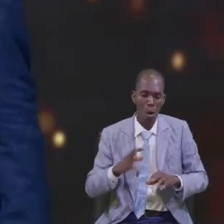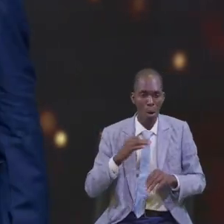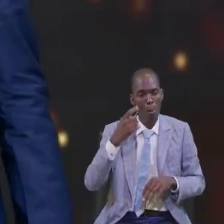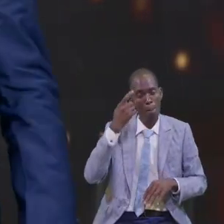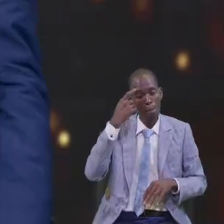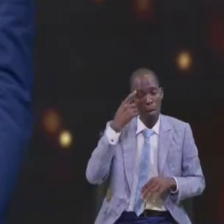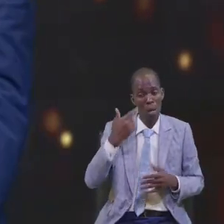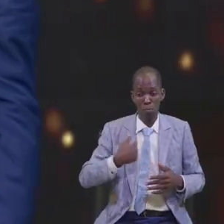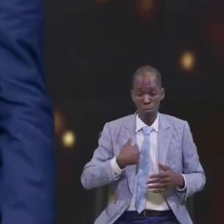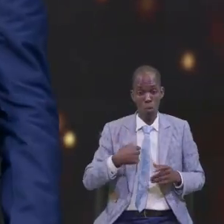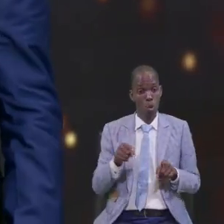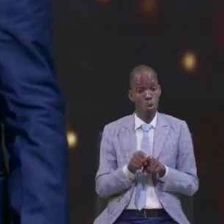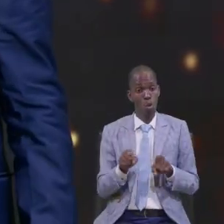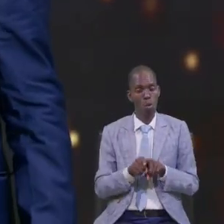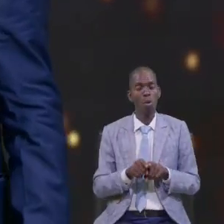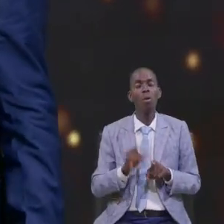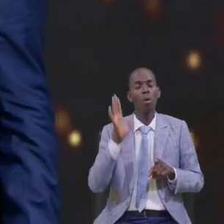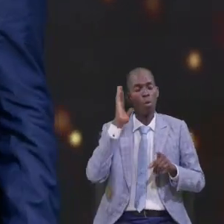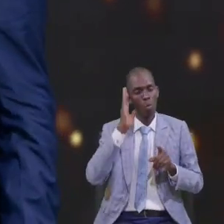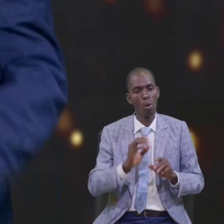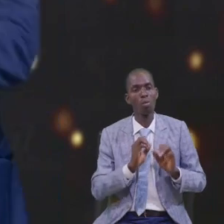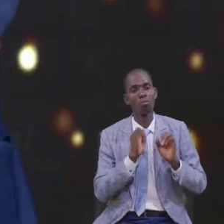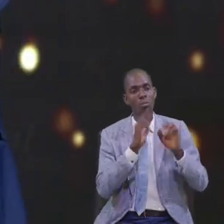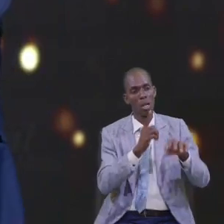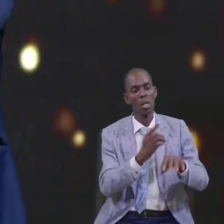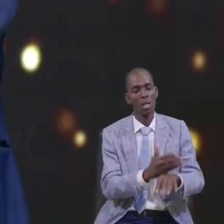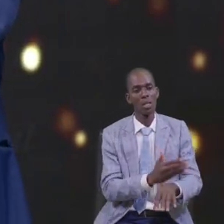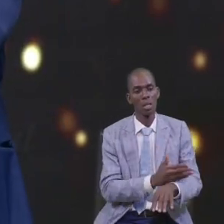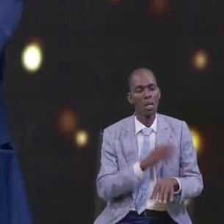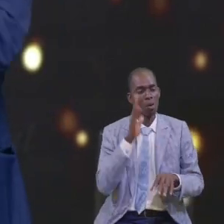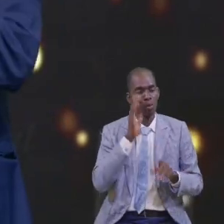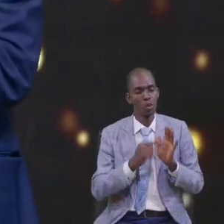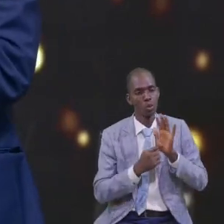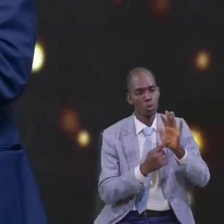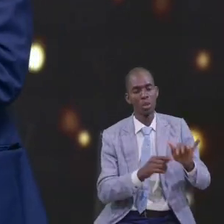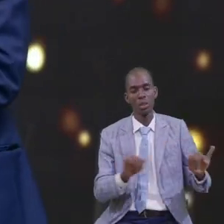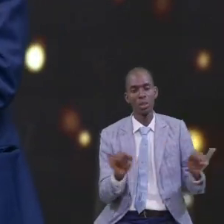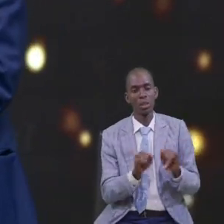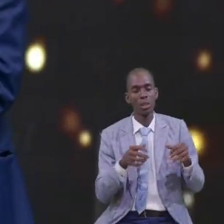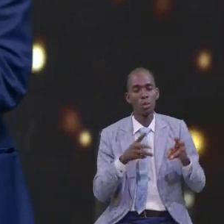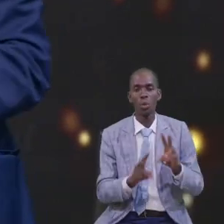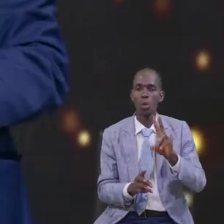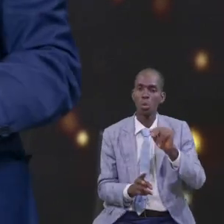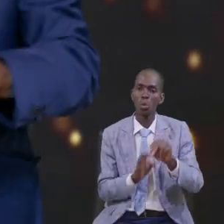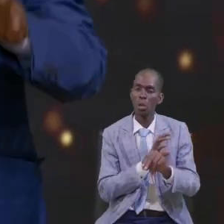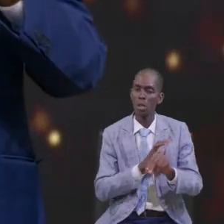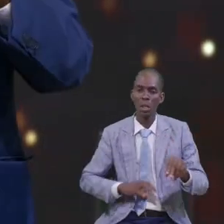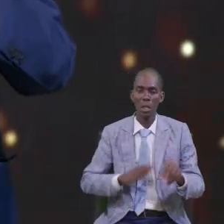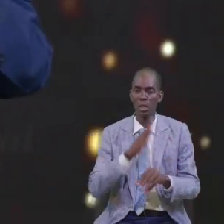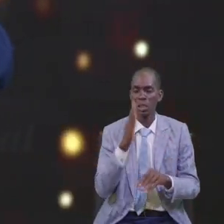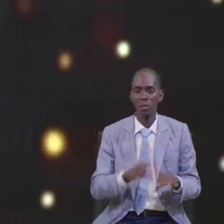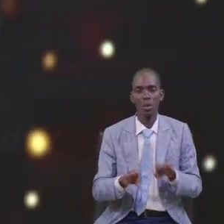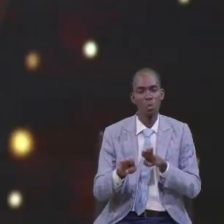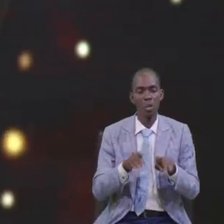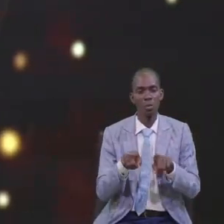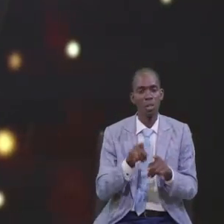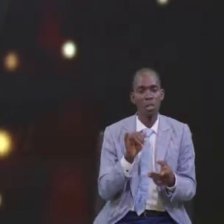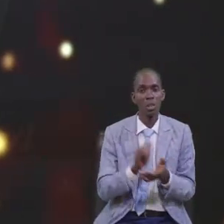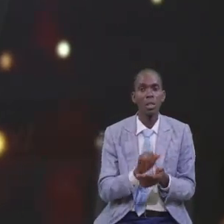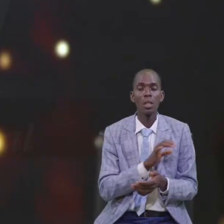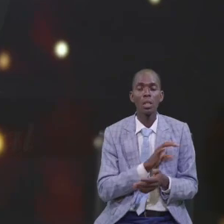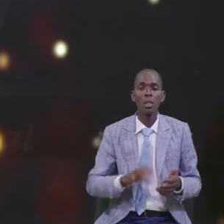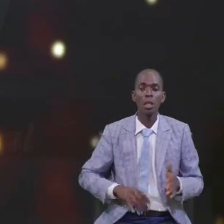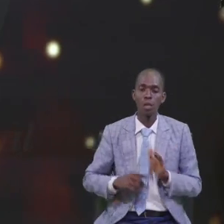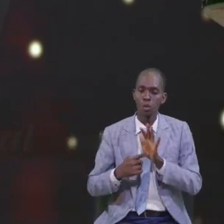too, I'm going to deal with them the way they are dealing with me. No, Christ did not do that. And Christ showed us